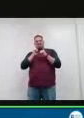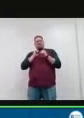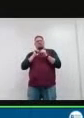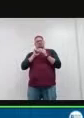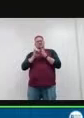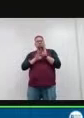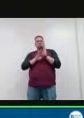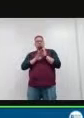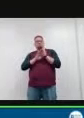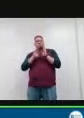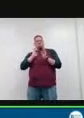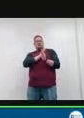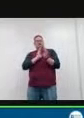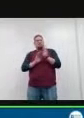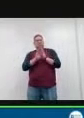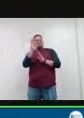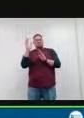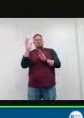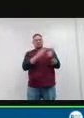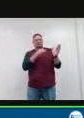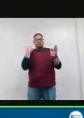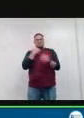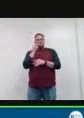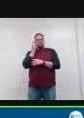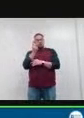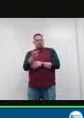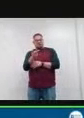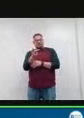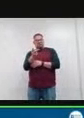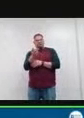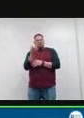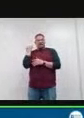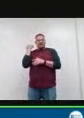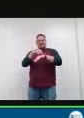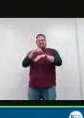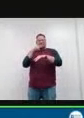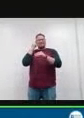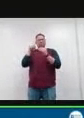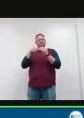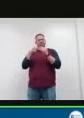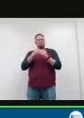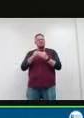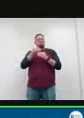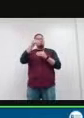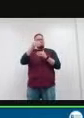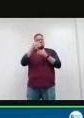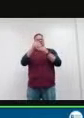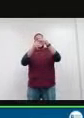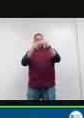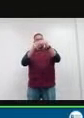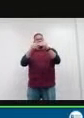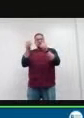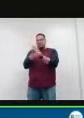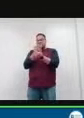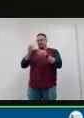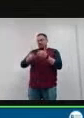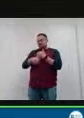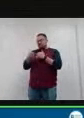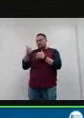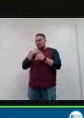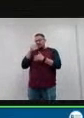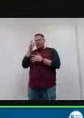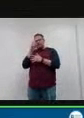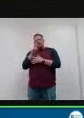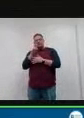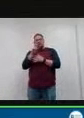development plan that we looked at last time and think about next steps. Okay. Is there anything else that I need to get out